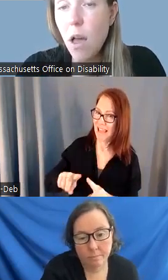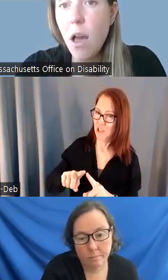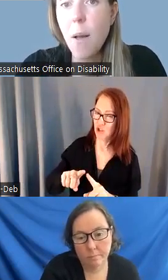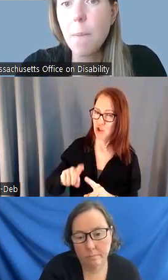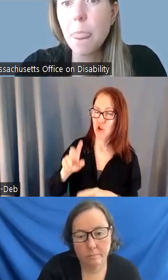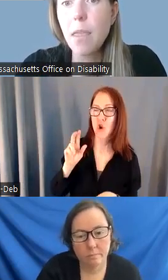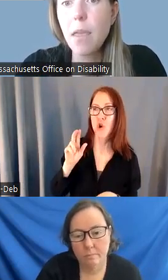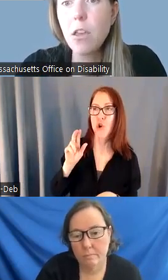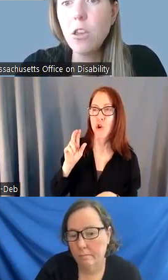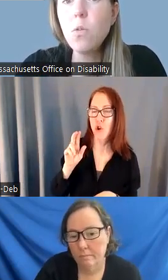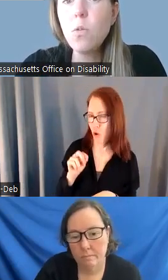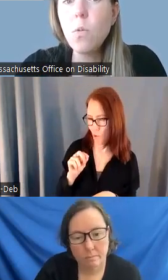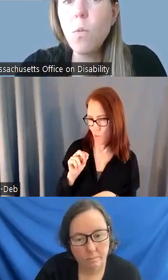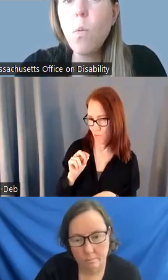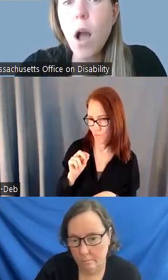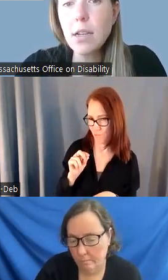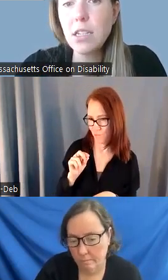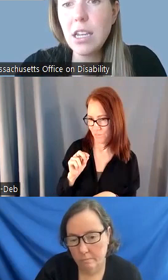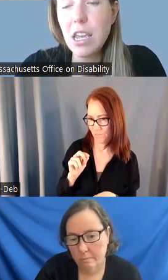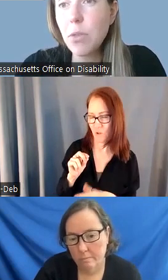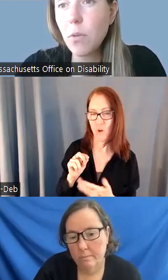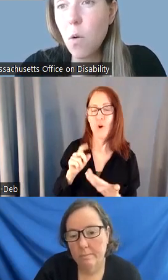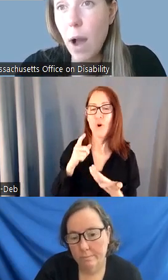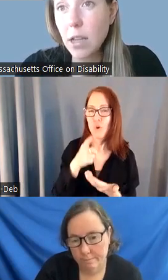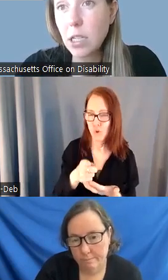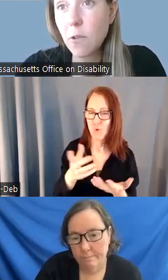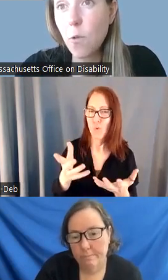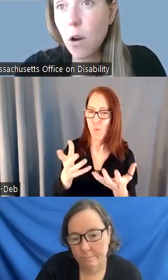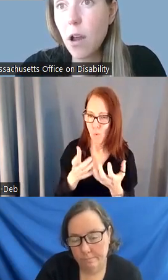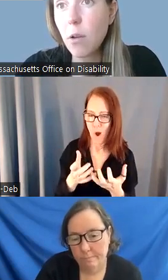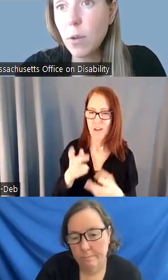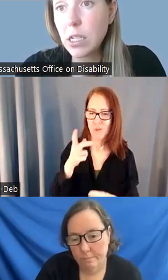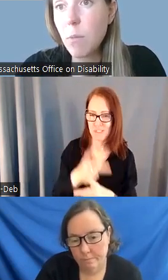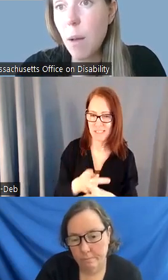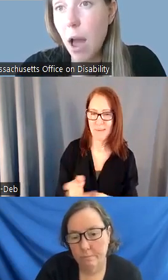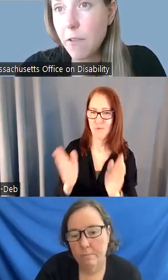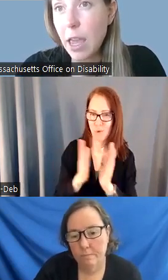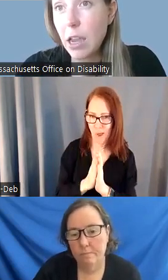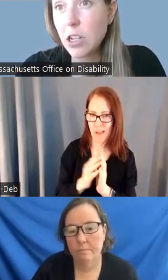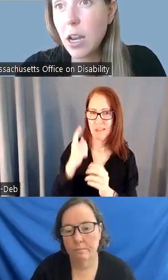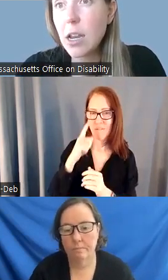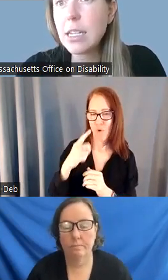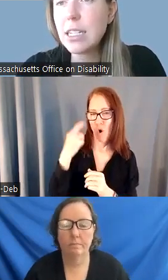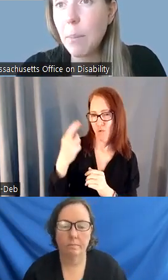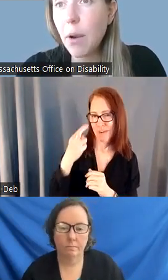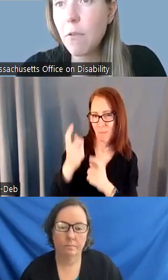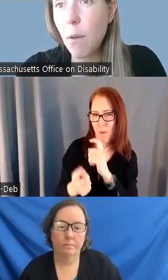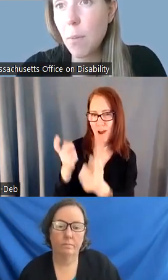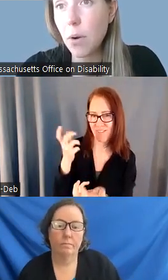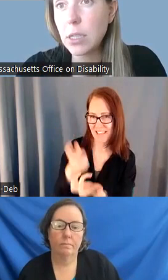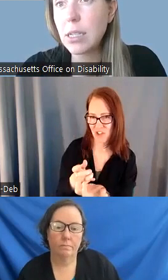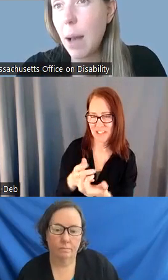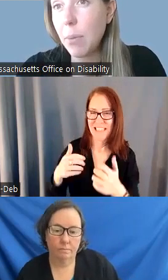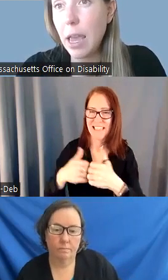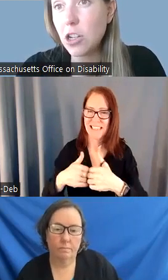no. You want to keep the request for a reasonable modification separate from